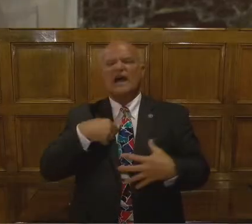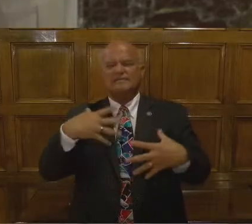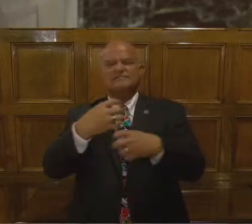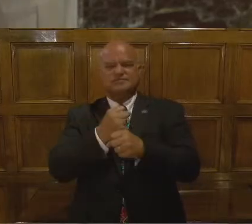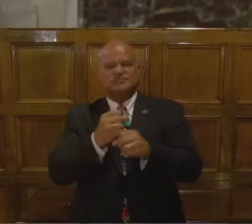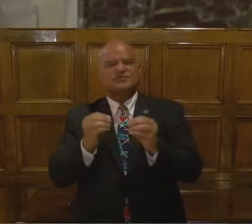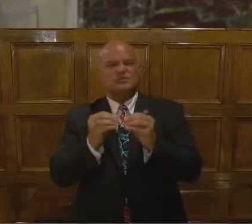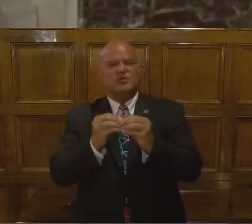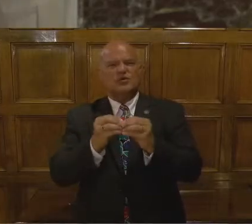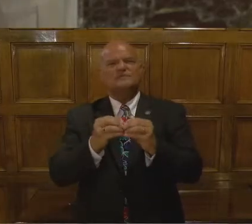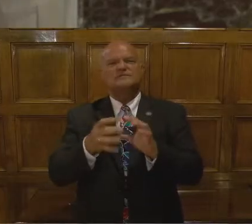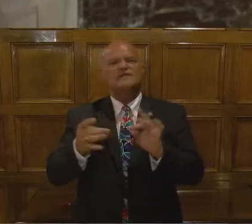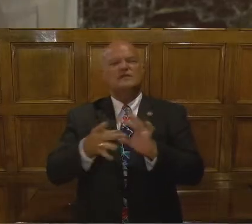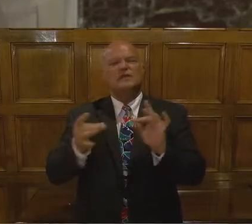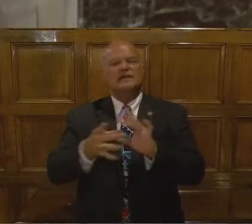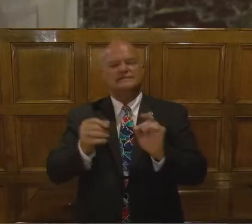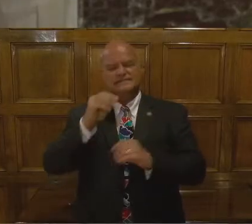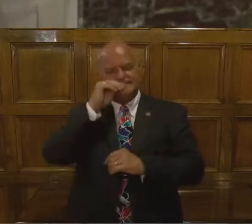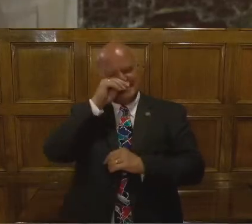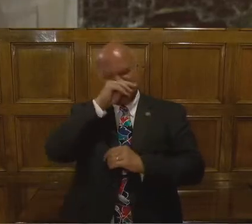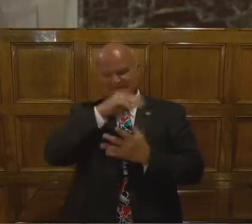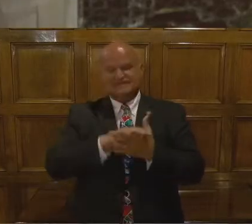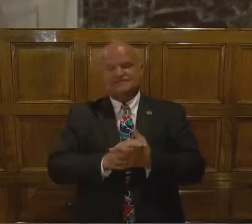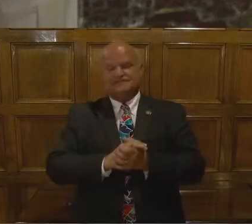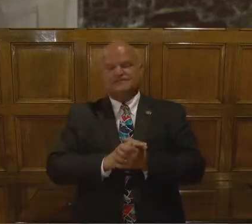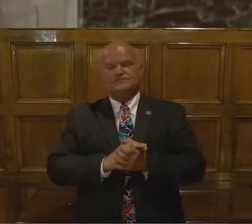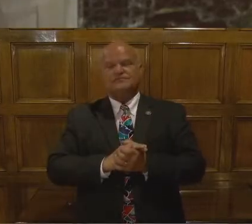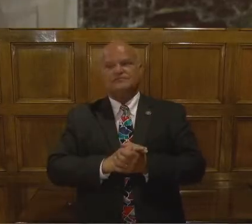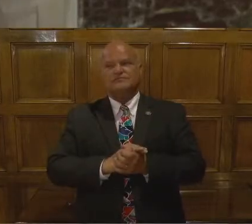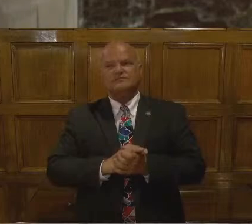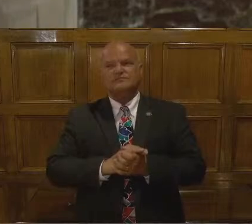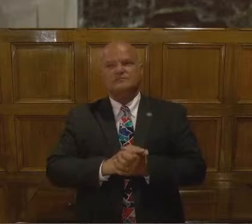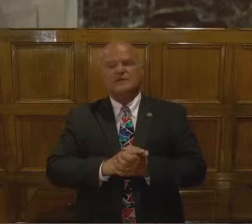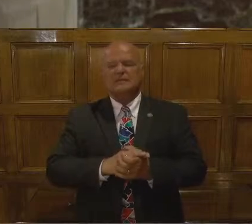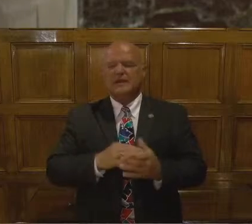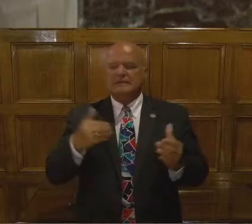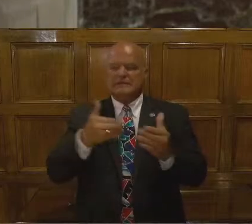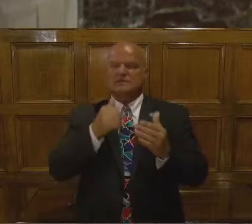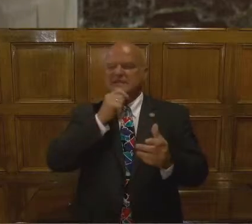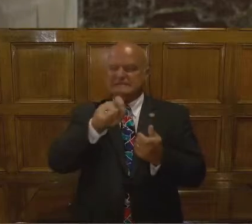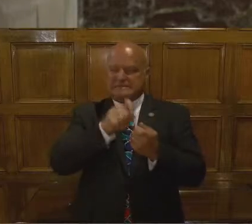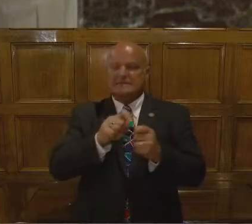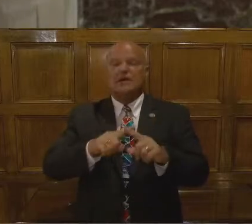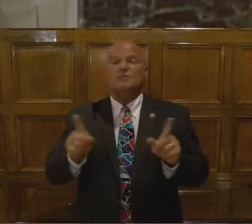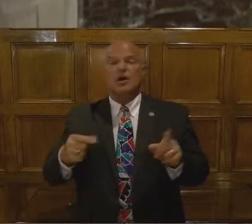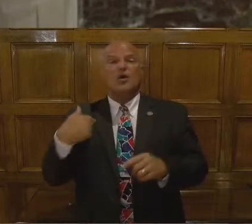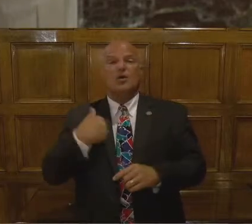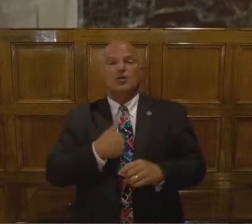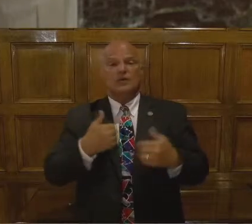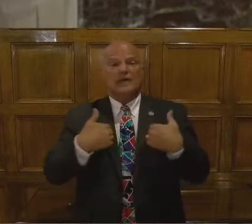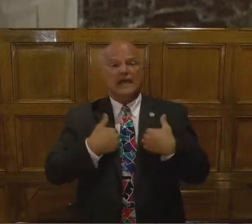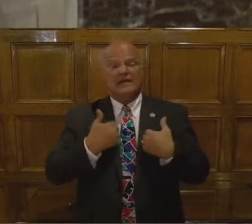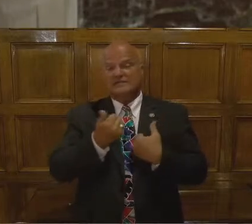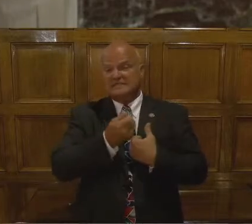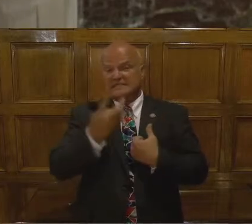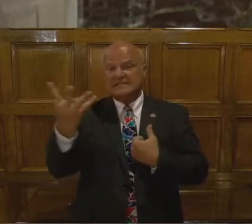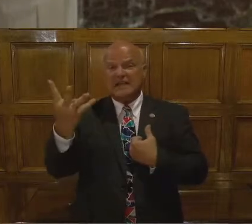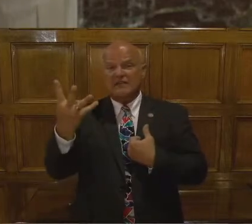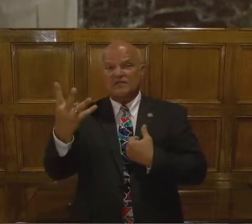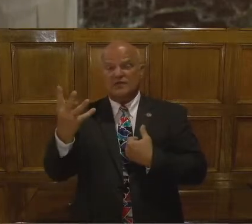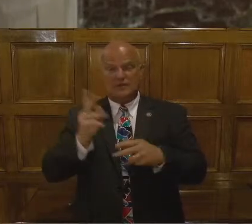bit of information. This is, I would say, directionally correct, not exactly precise. We had a number of